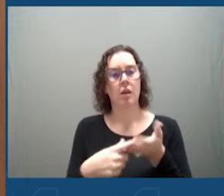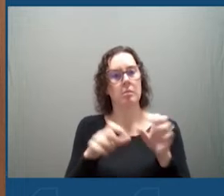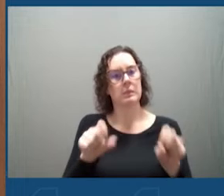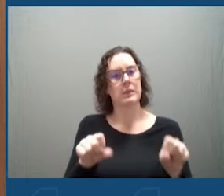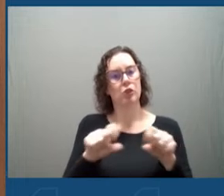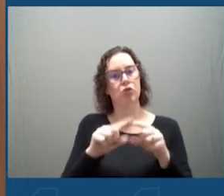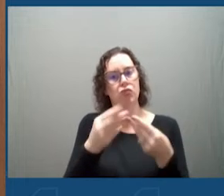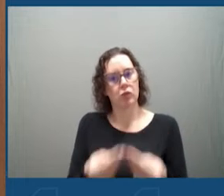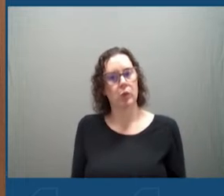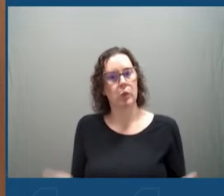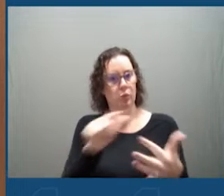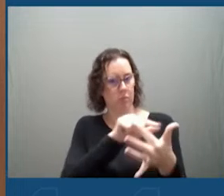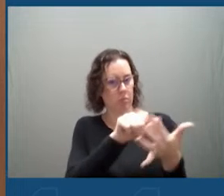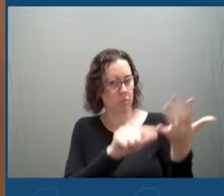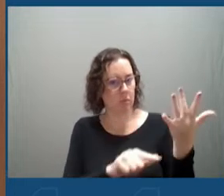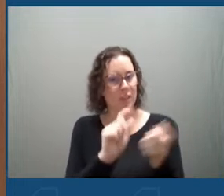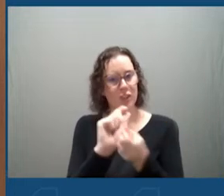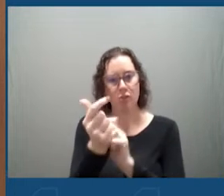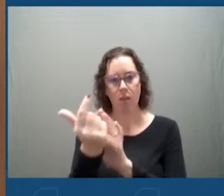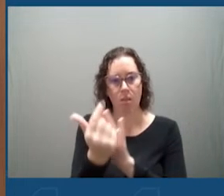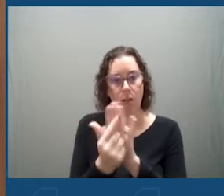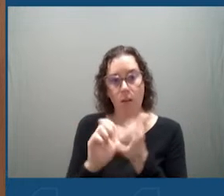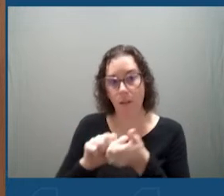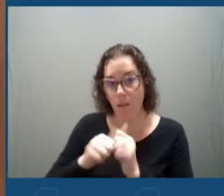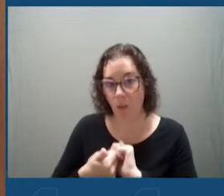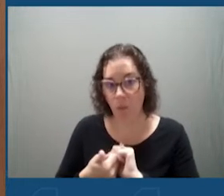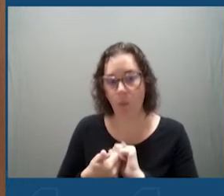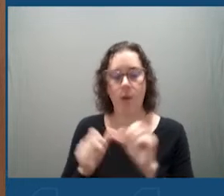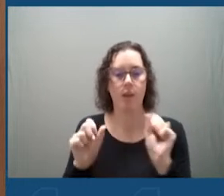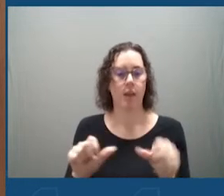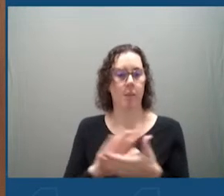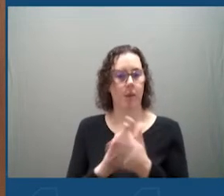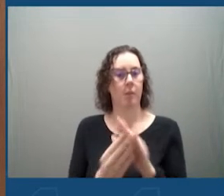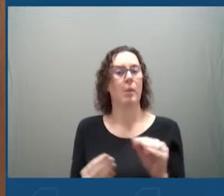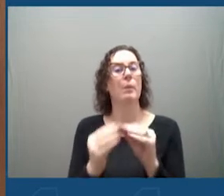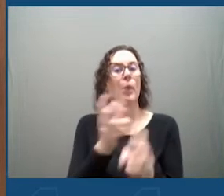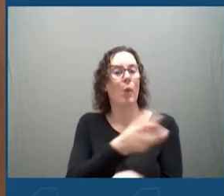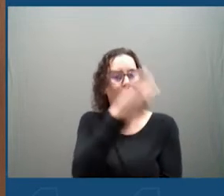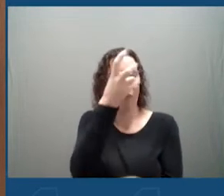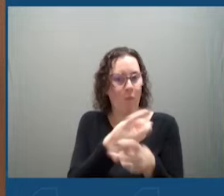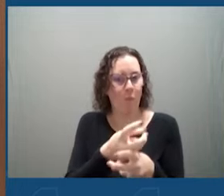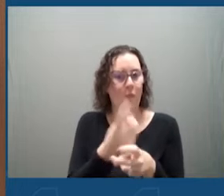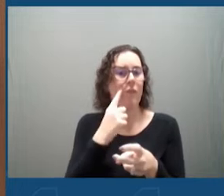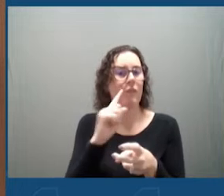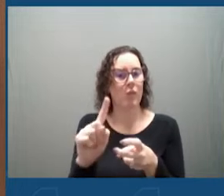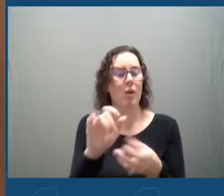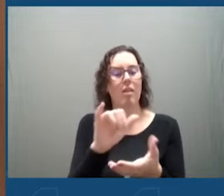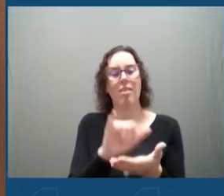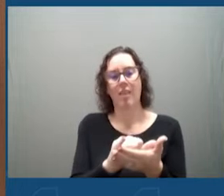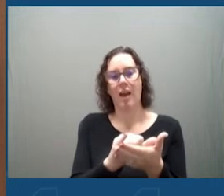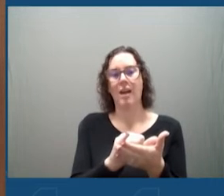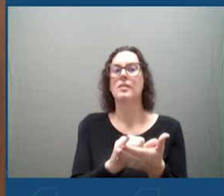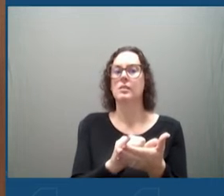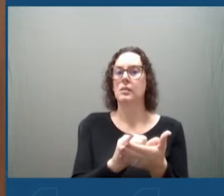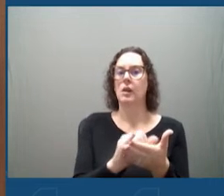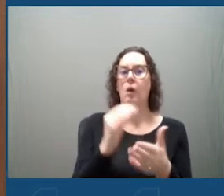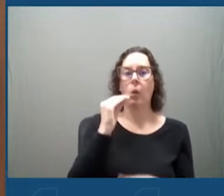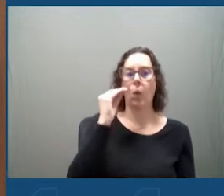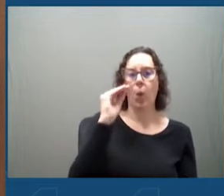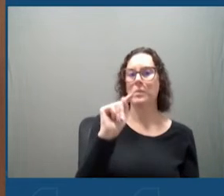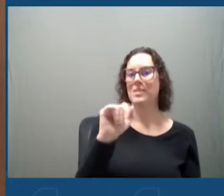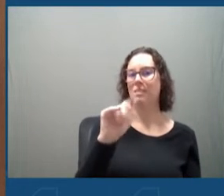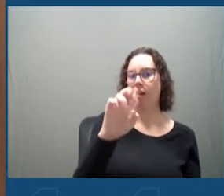about changes in the law that'll make it more difficult for title to pass improperly. We learned, as the Attorney